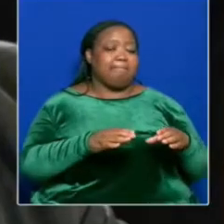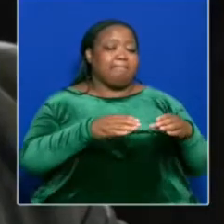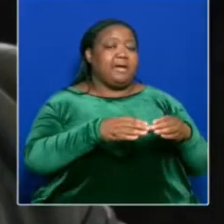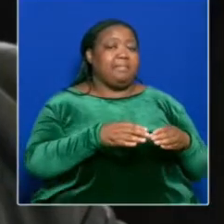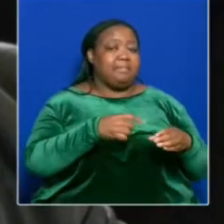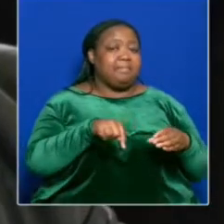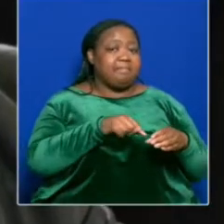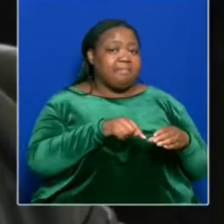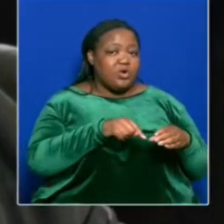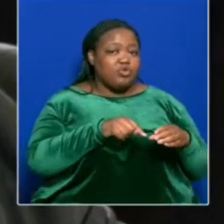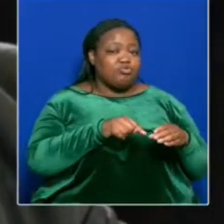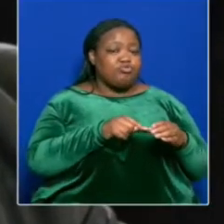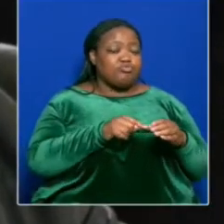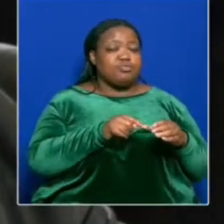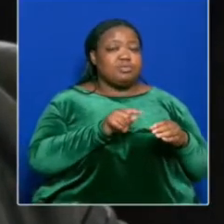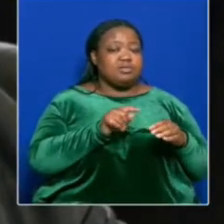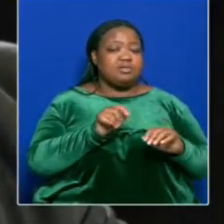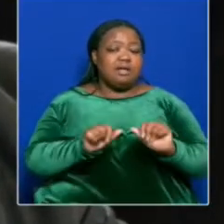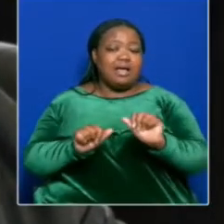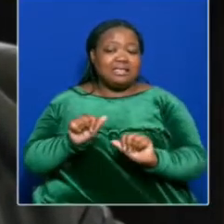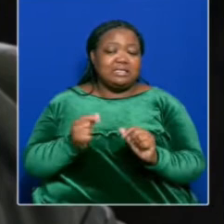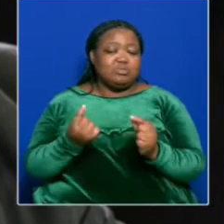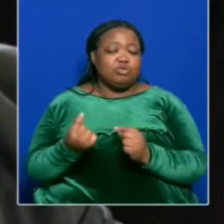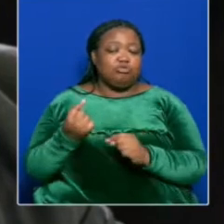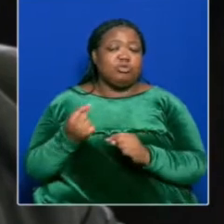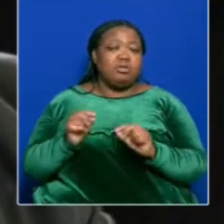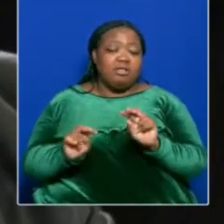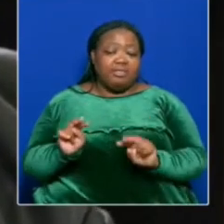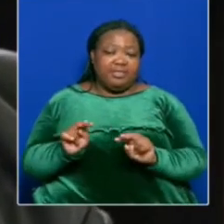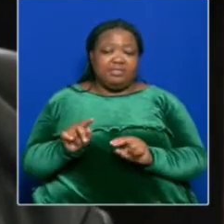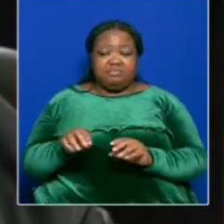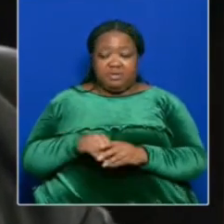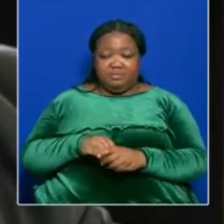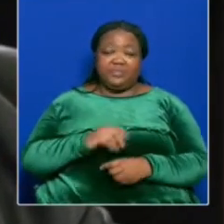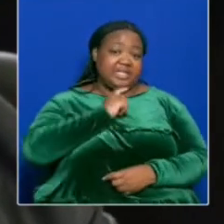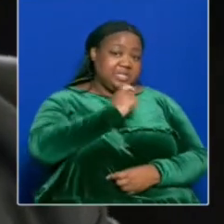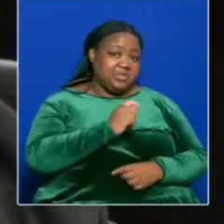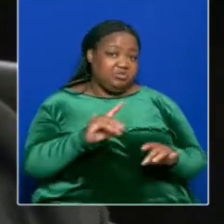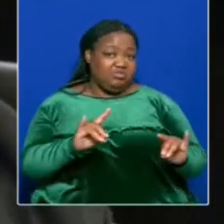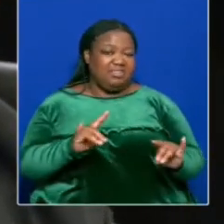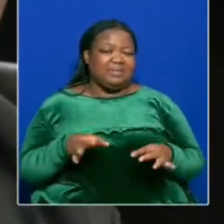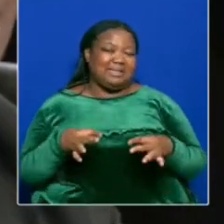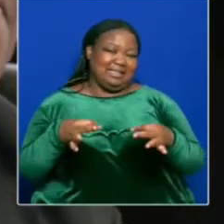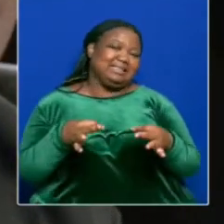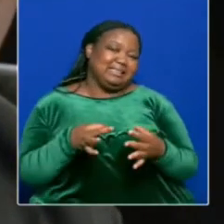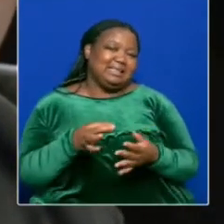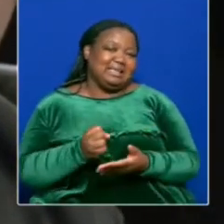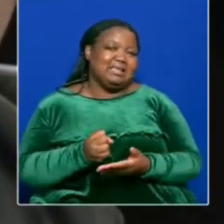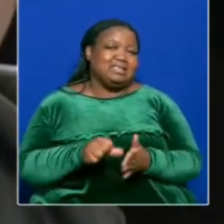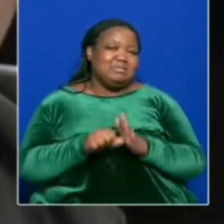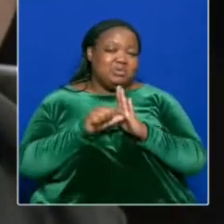you on this. True, Chair. But I still deem these delays as necessary to at least ensure that there are no irregularities and that the city is not subject